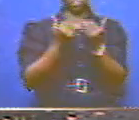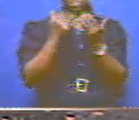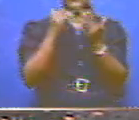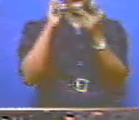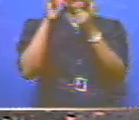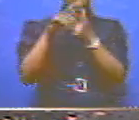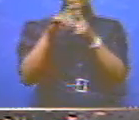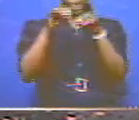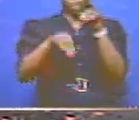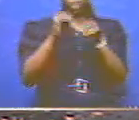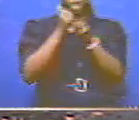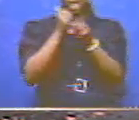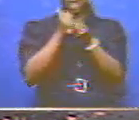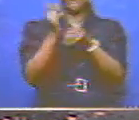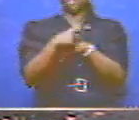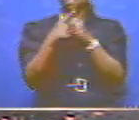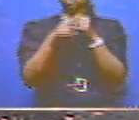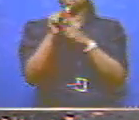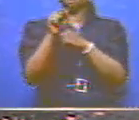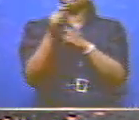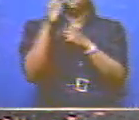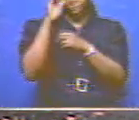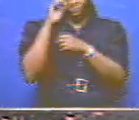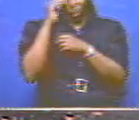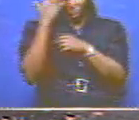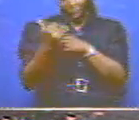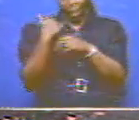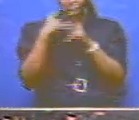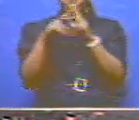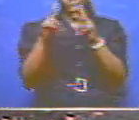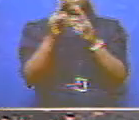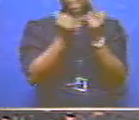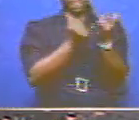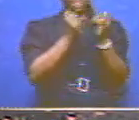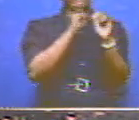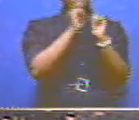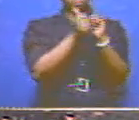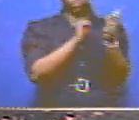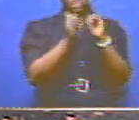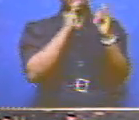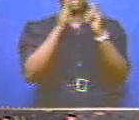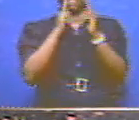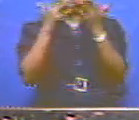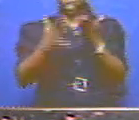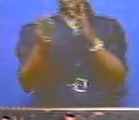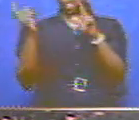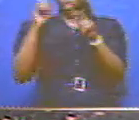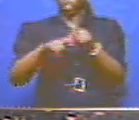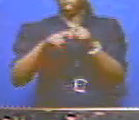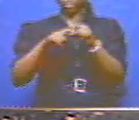by June. And it's in that regard that we kick off our Saturday Sports interview, whereby in studio we're joined by